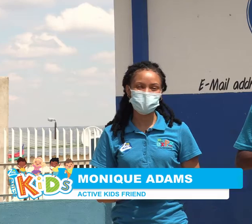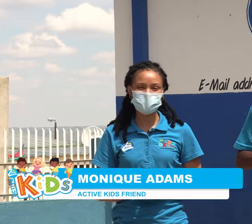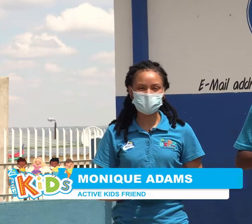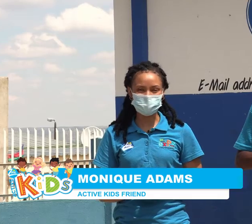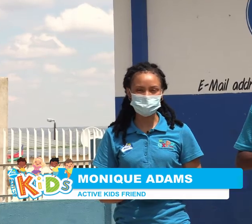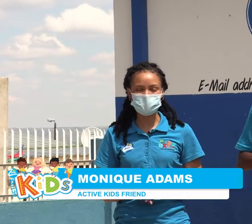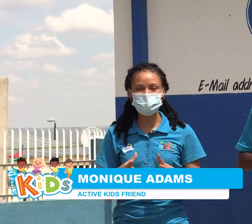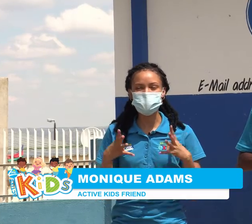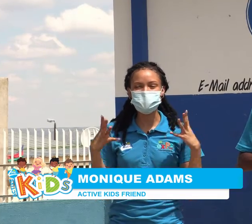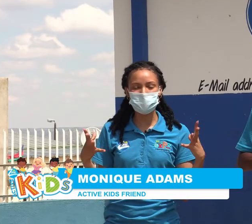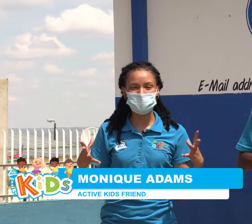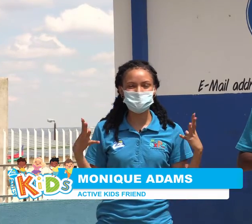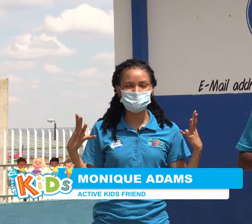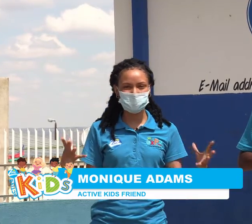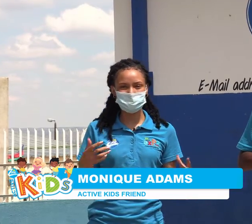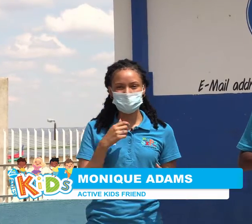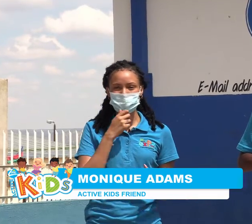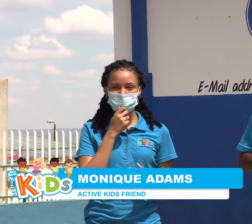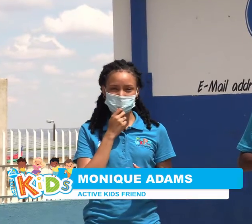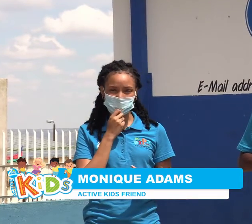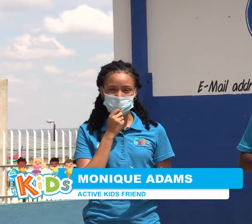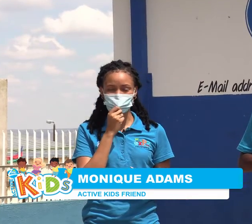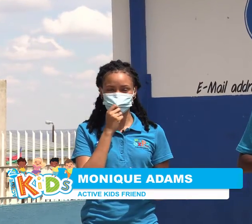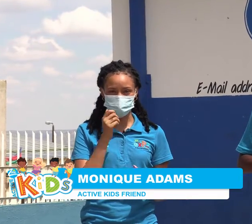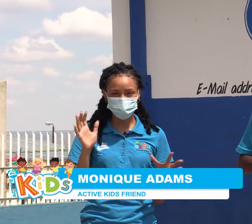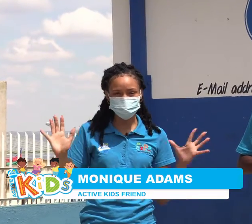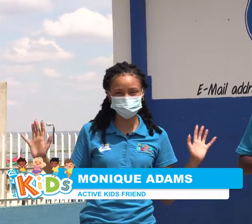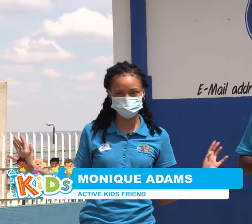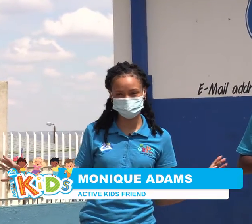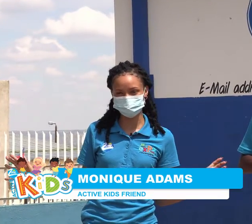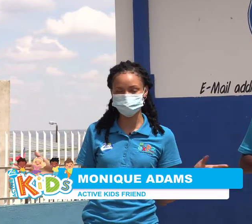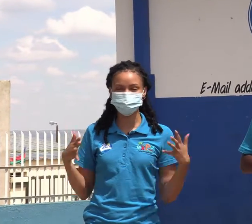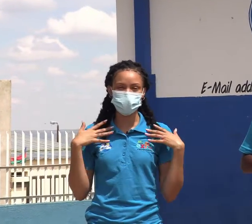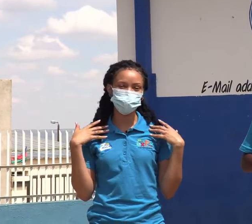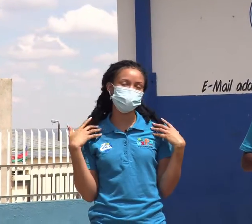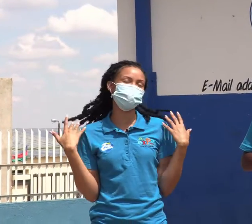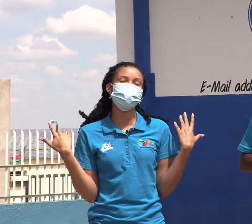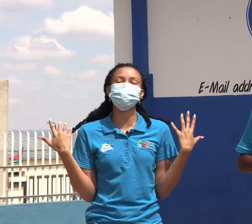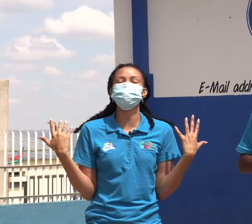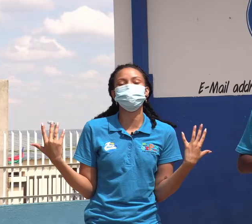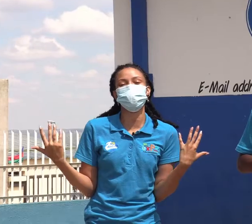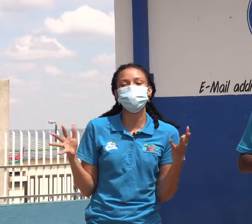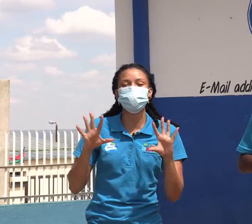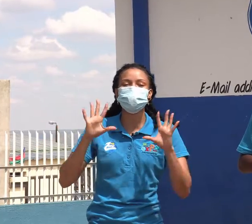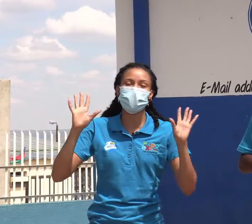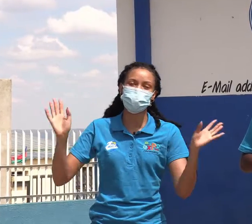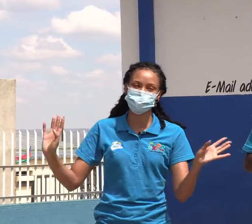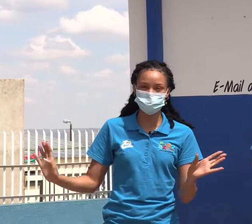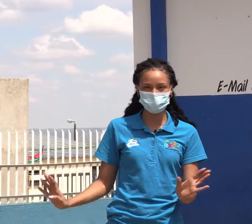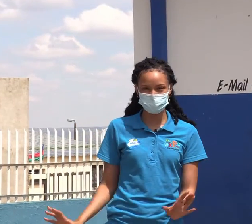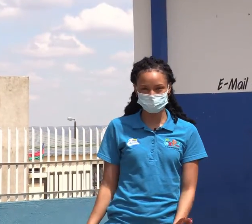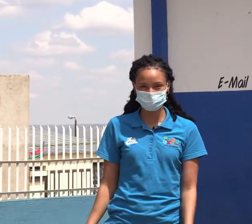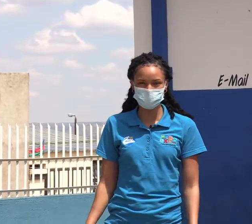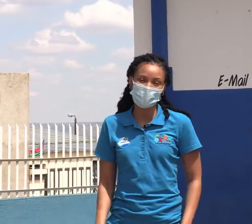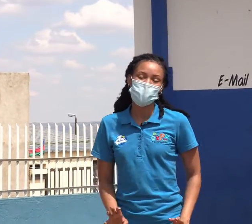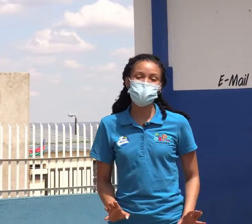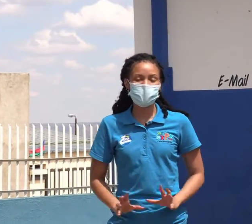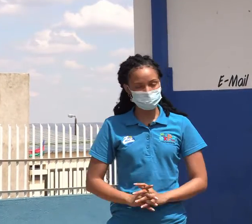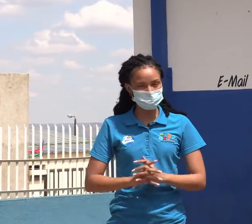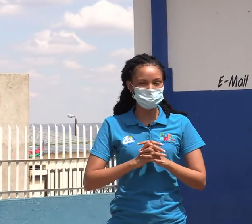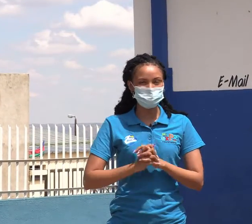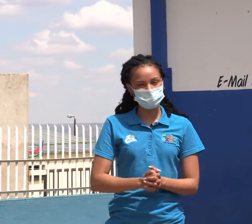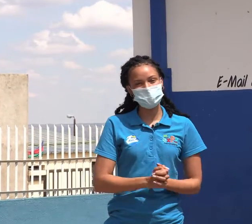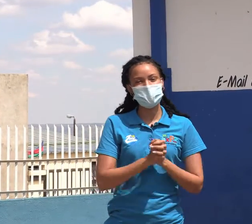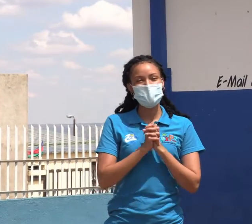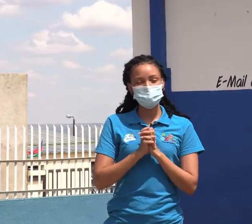name is Monique Adams and I'm so excited. As you can see, we're somewhere different. It's no more in our studio with our clouds and rainbows. We're